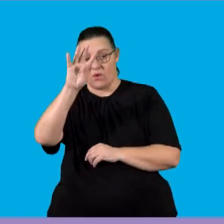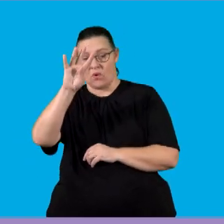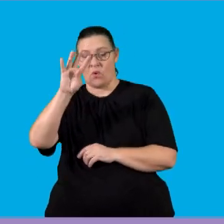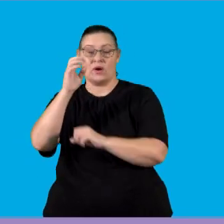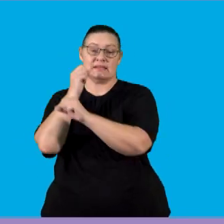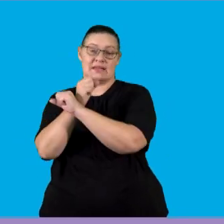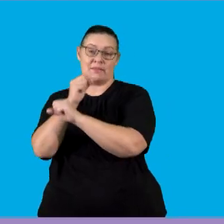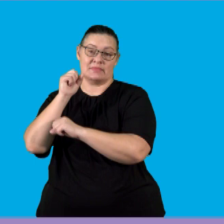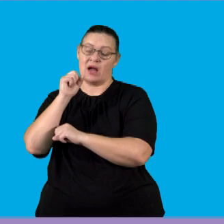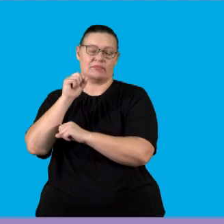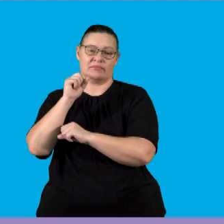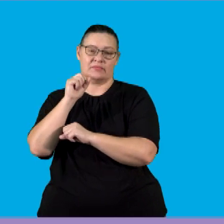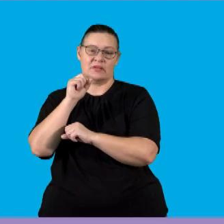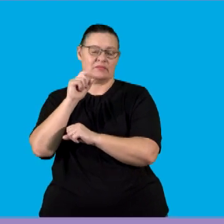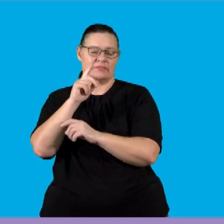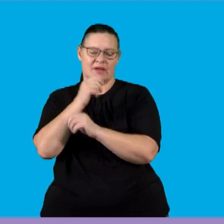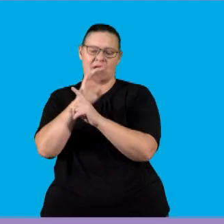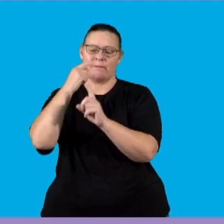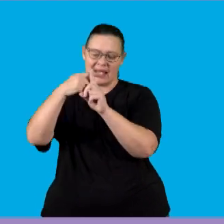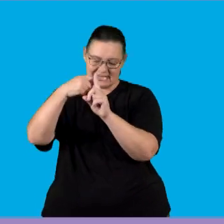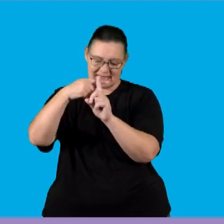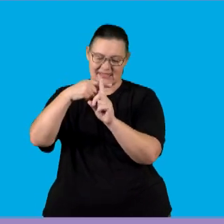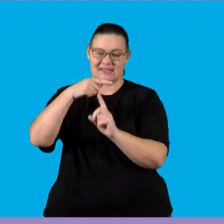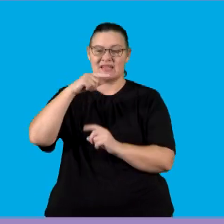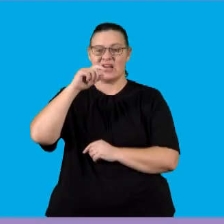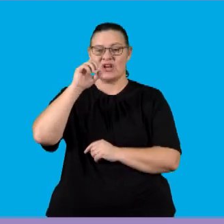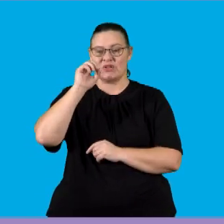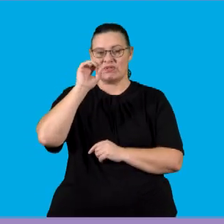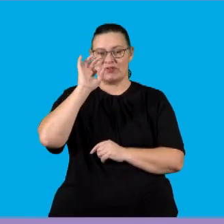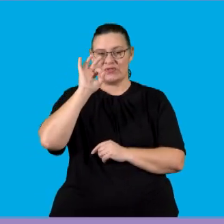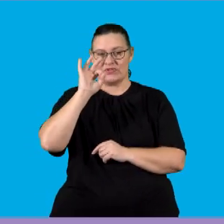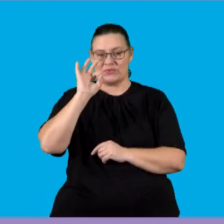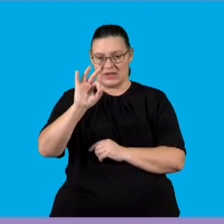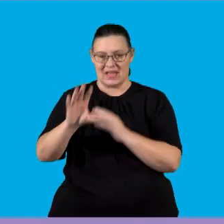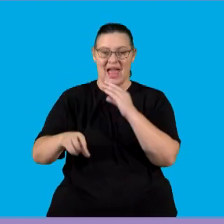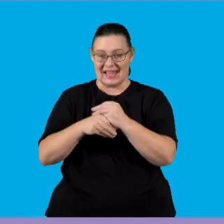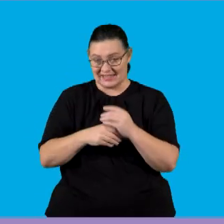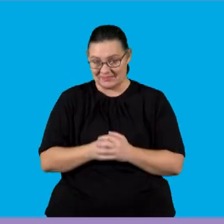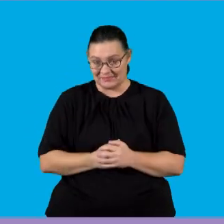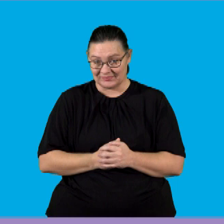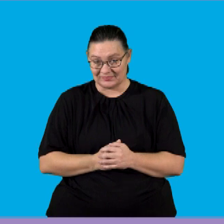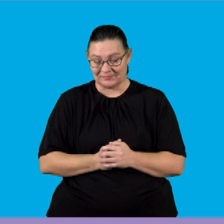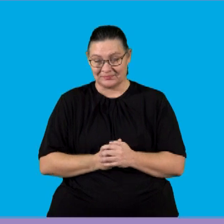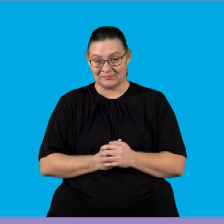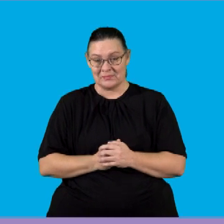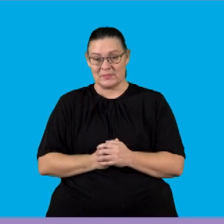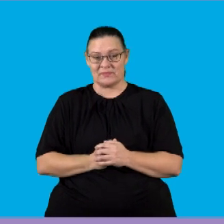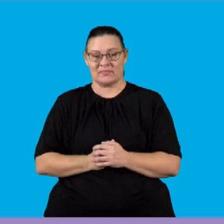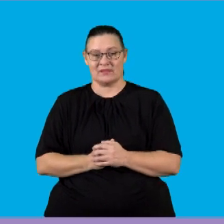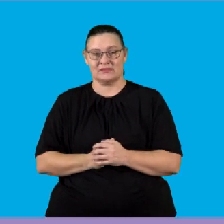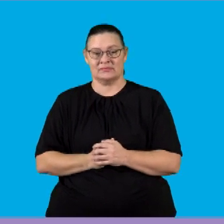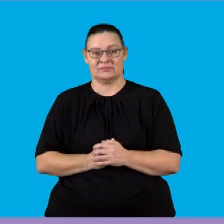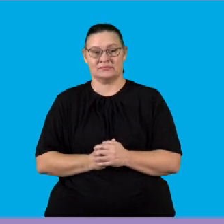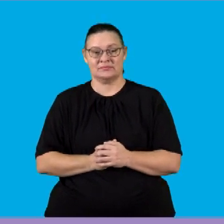4 multiplied, not multiplied, we are multiplying powers of the same base, so we are going to add